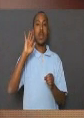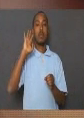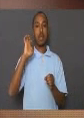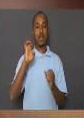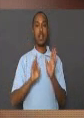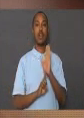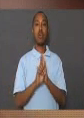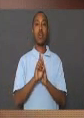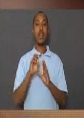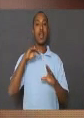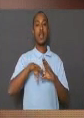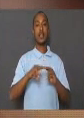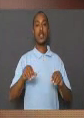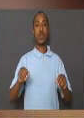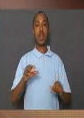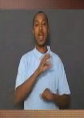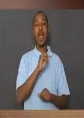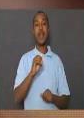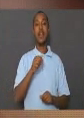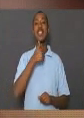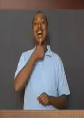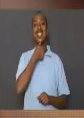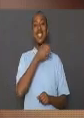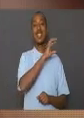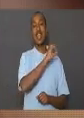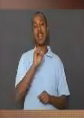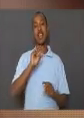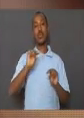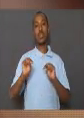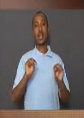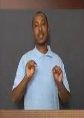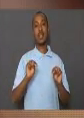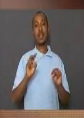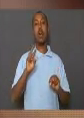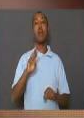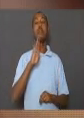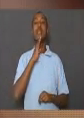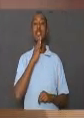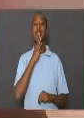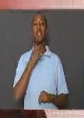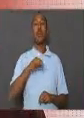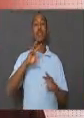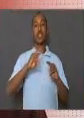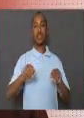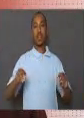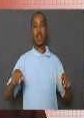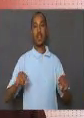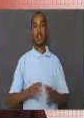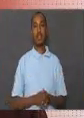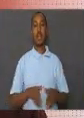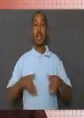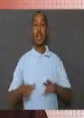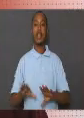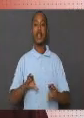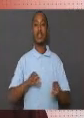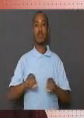soil, and the acidity, neutrality, or basicity of the soil. Let us